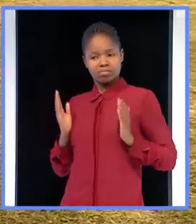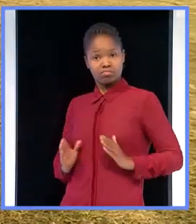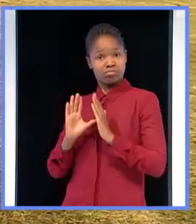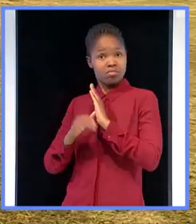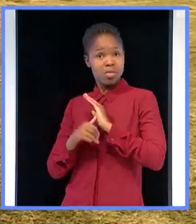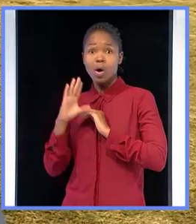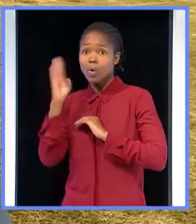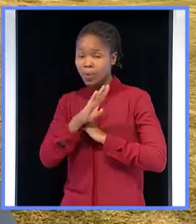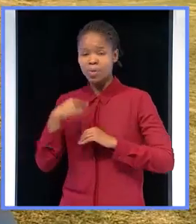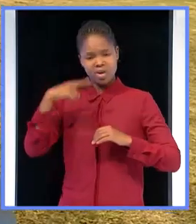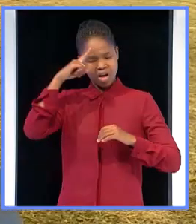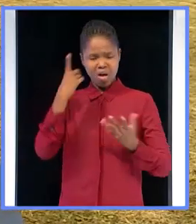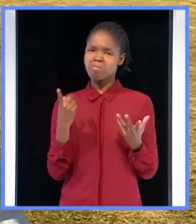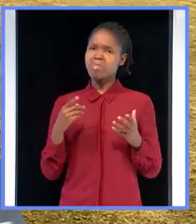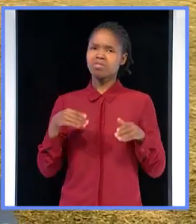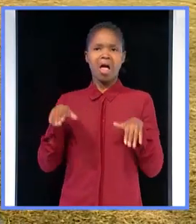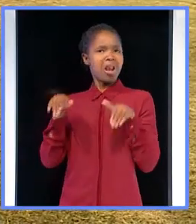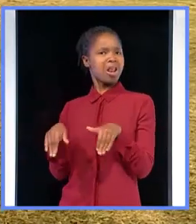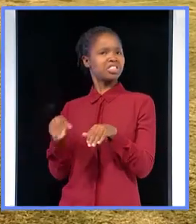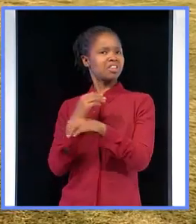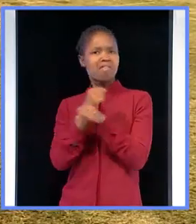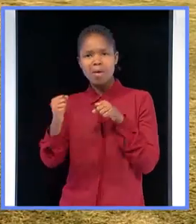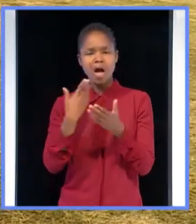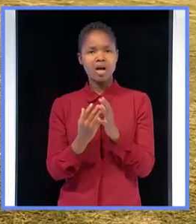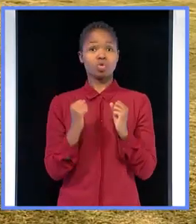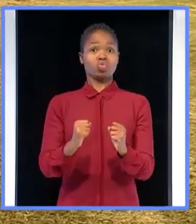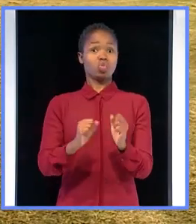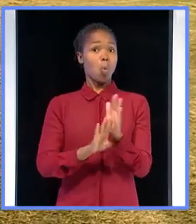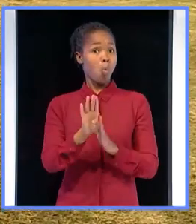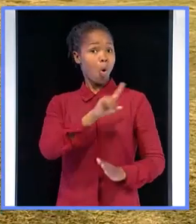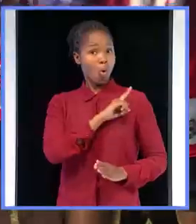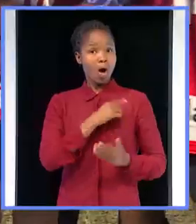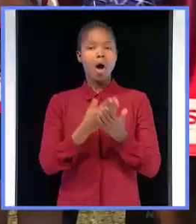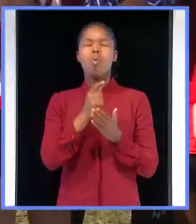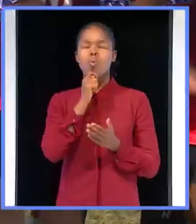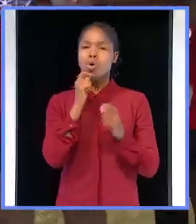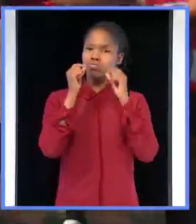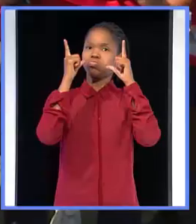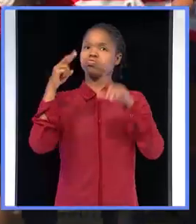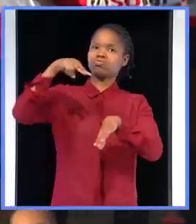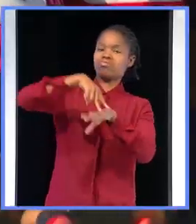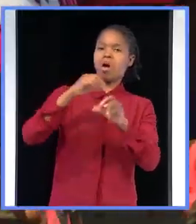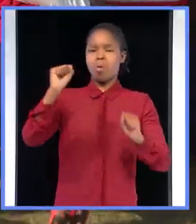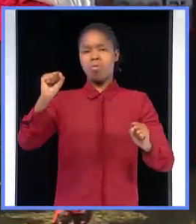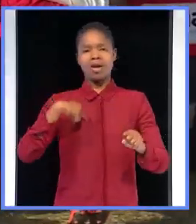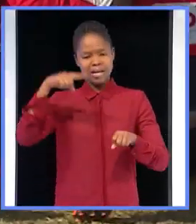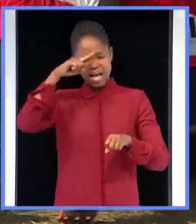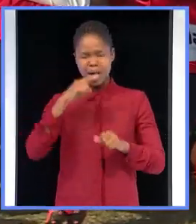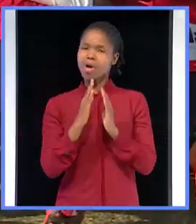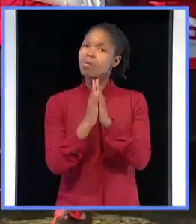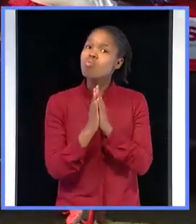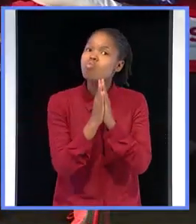means that we are stronger than disability. We are much stronger than any normal guy. Because for us to wake up, how many power do you have to? You have to